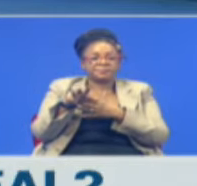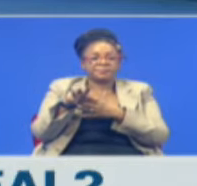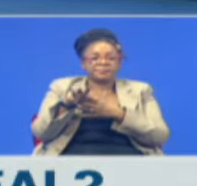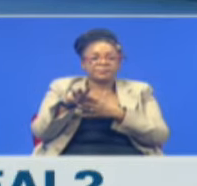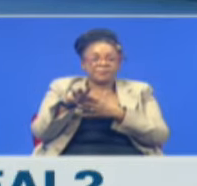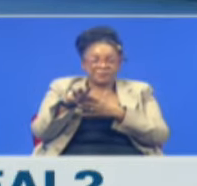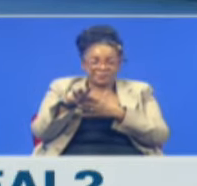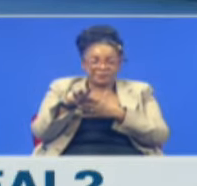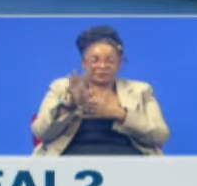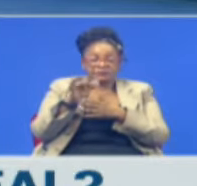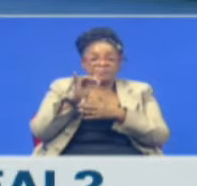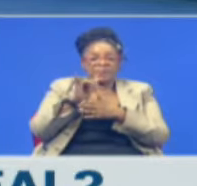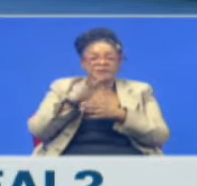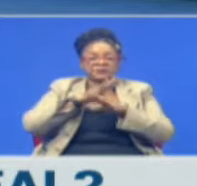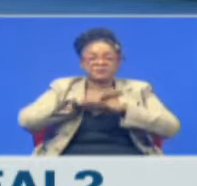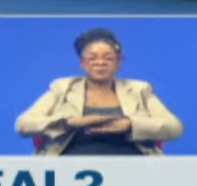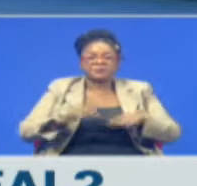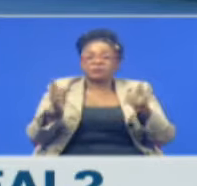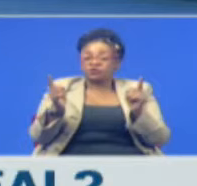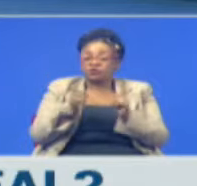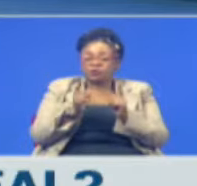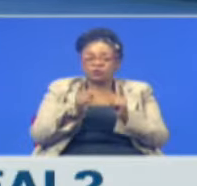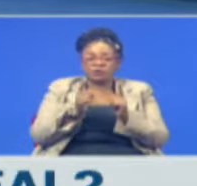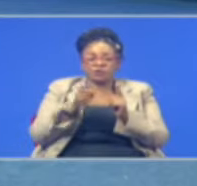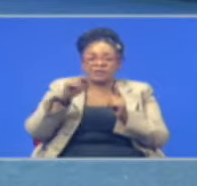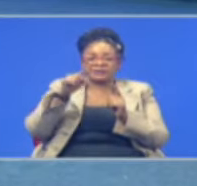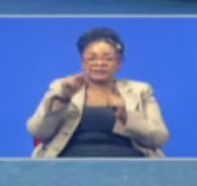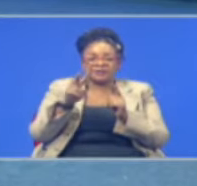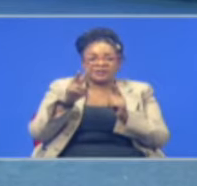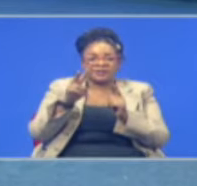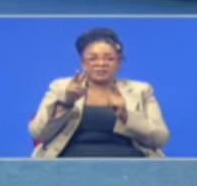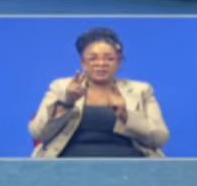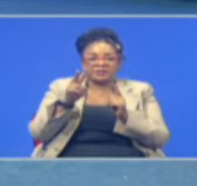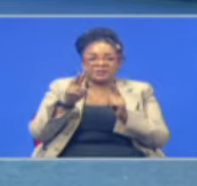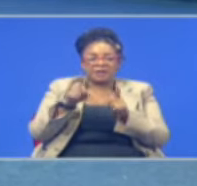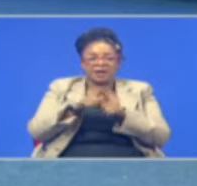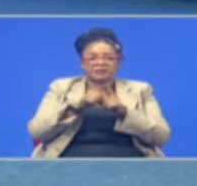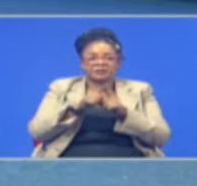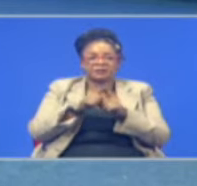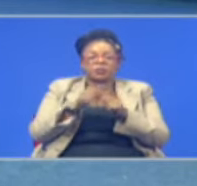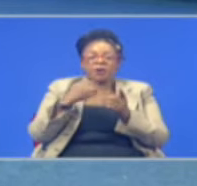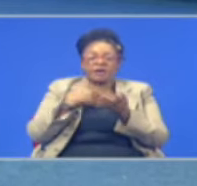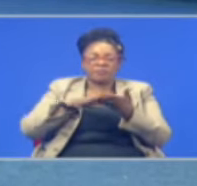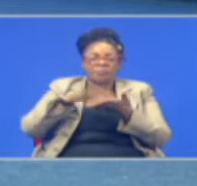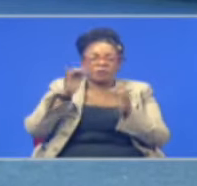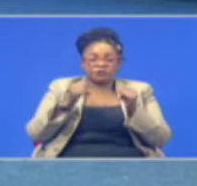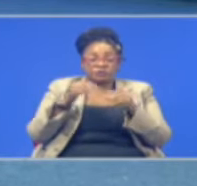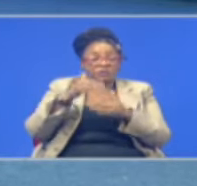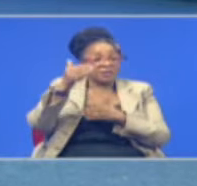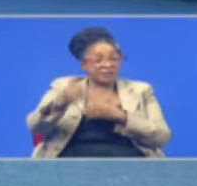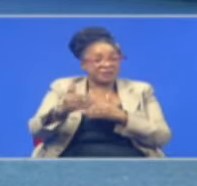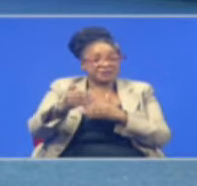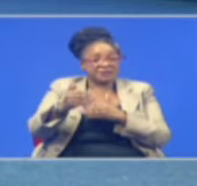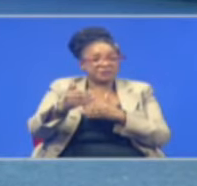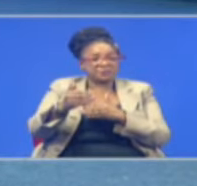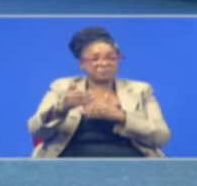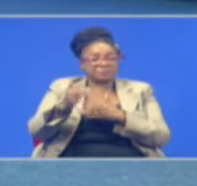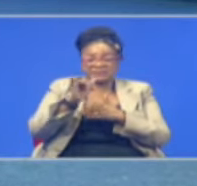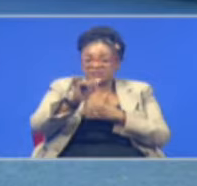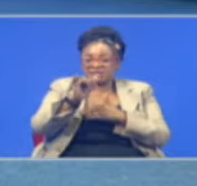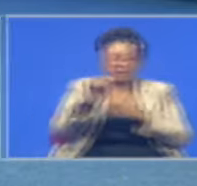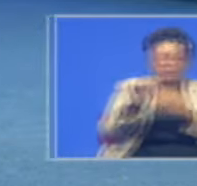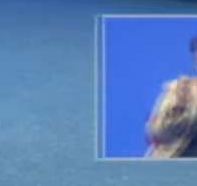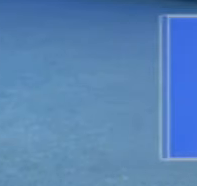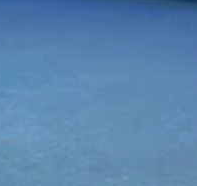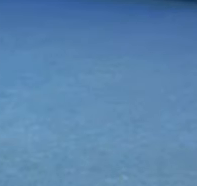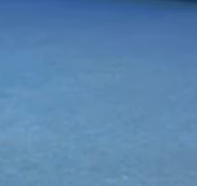All right, from that, we've got to take a quick breather on NTV tonight. As always, there's plenty more on the other side, so be sure to stay where you are.